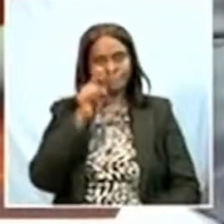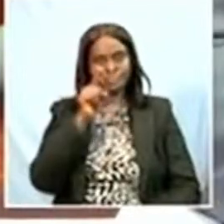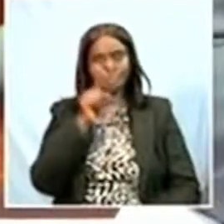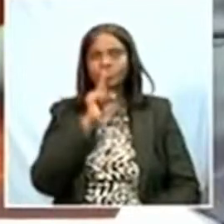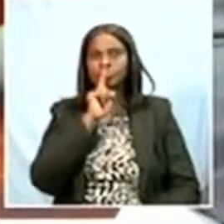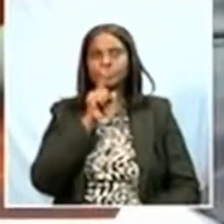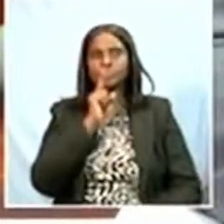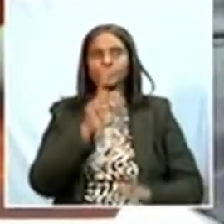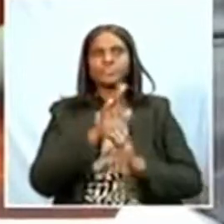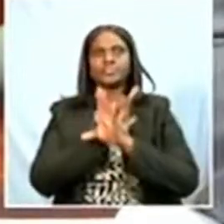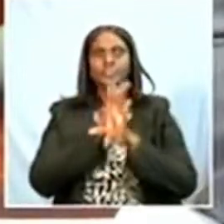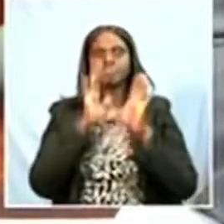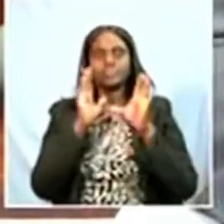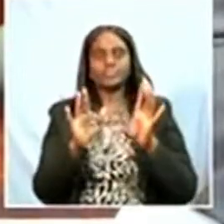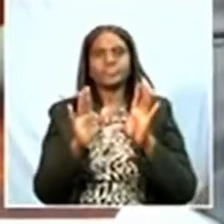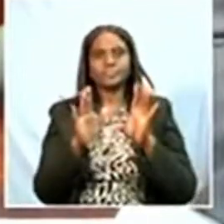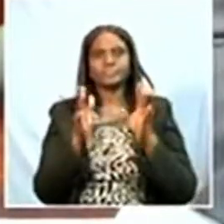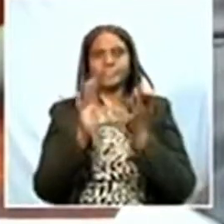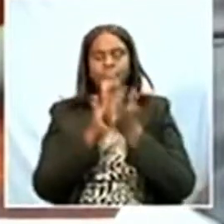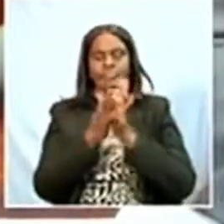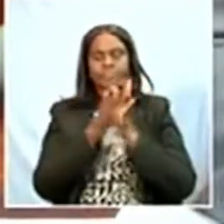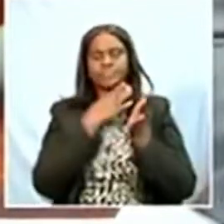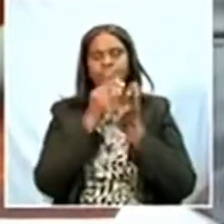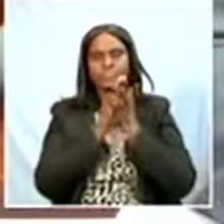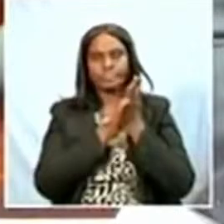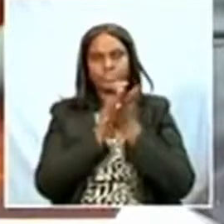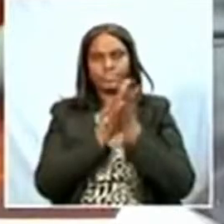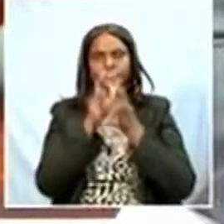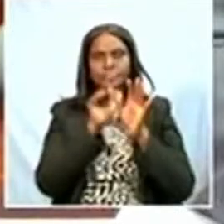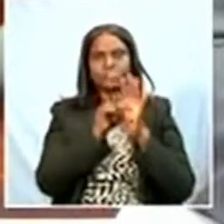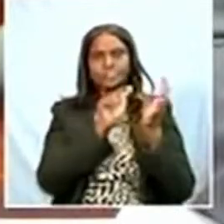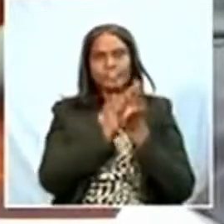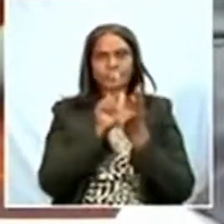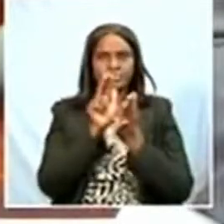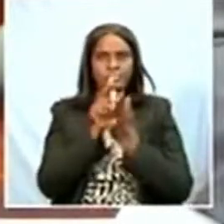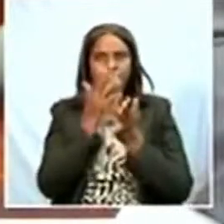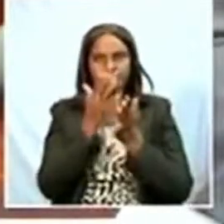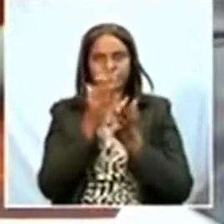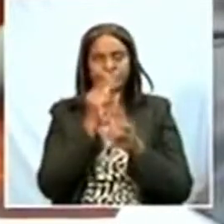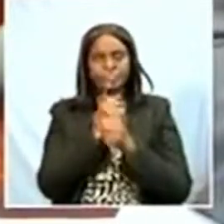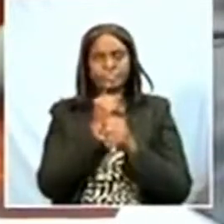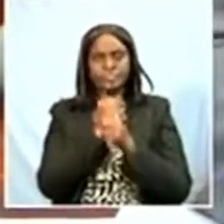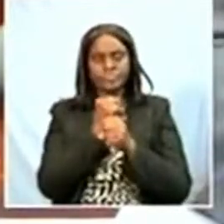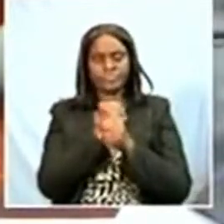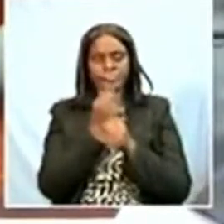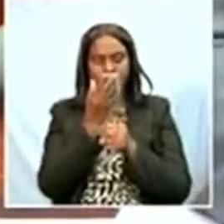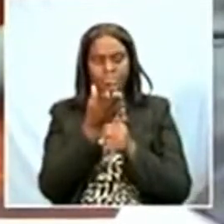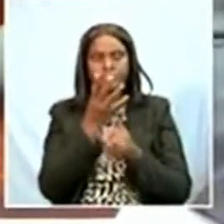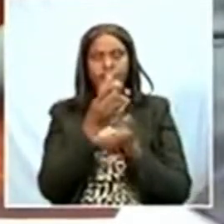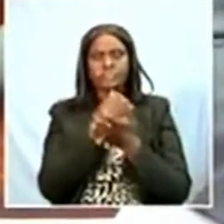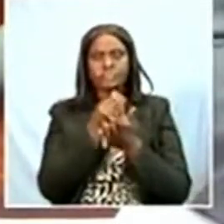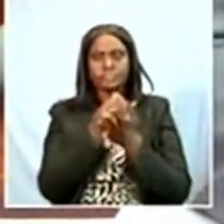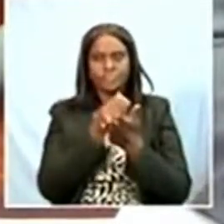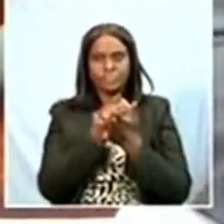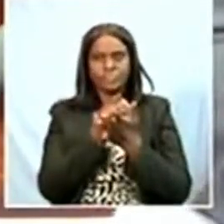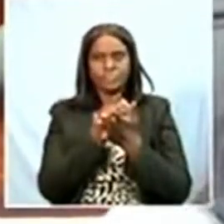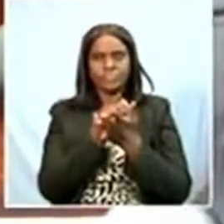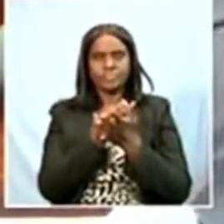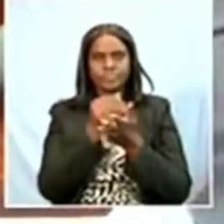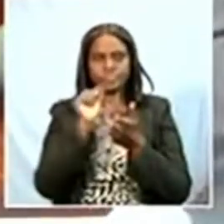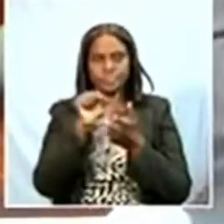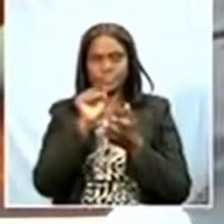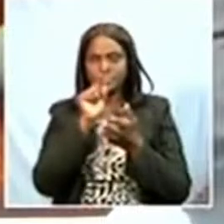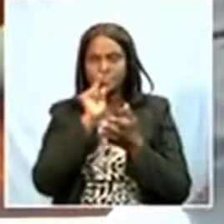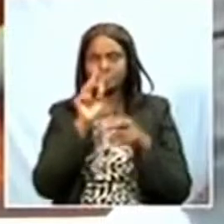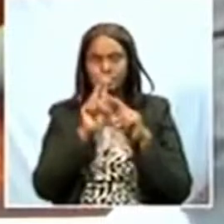Zambia be interested in ratifying this authorization of this fund? Well, of course, the